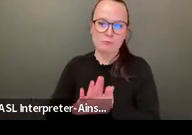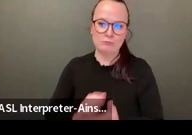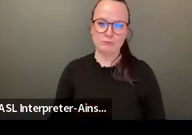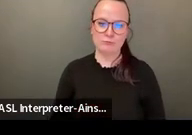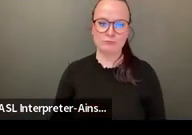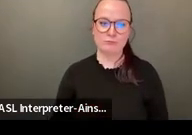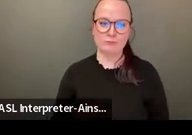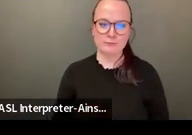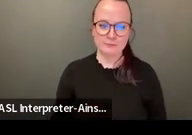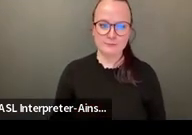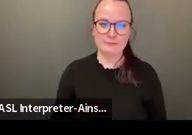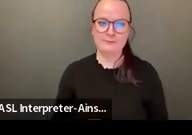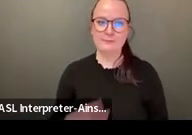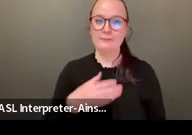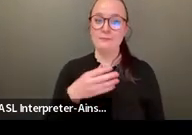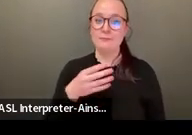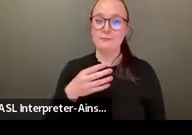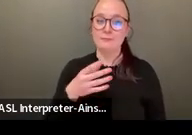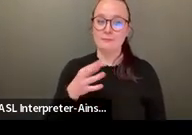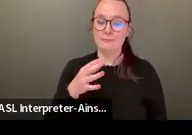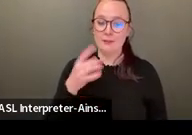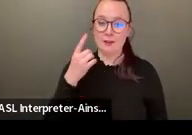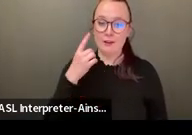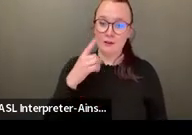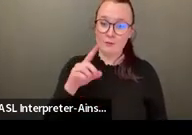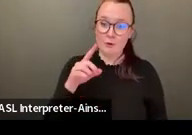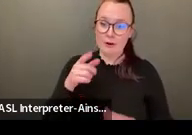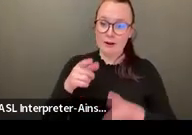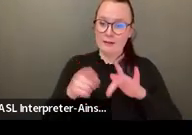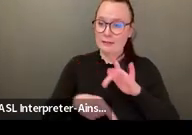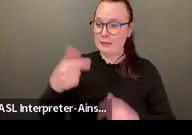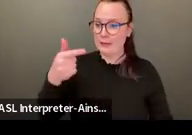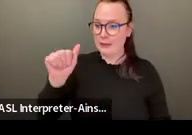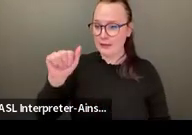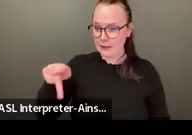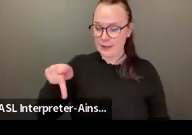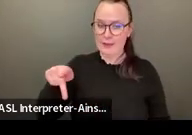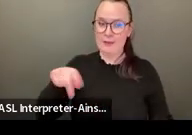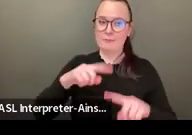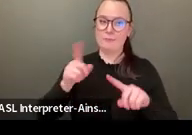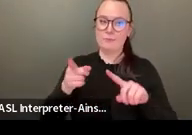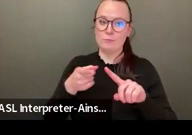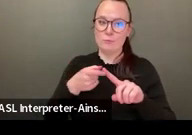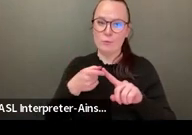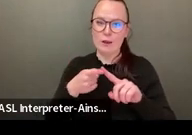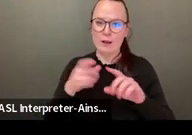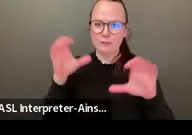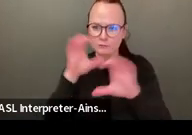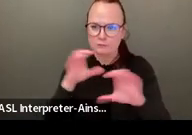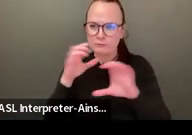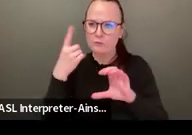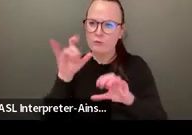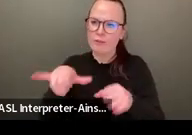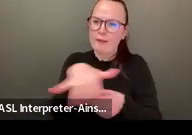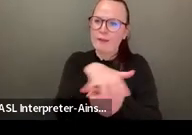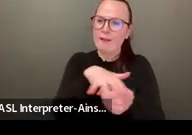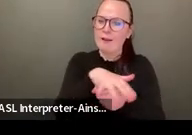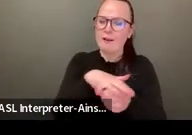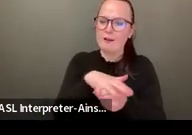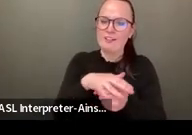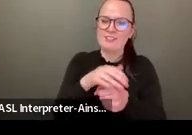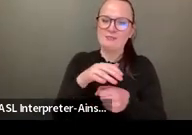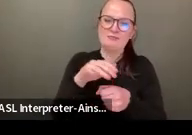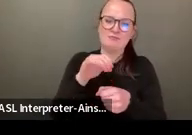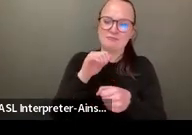And for the gap, when you're looking at those areas, we don't wanna see those broad academic areas. So on the left are the